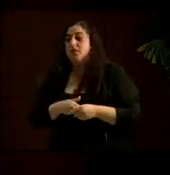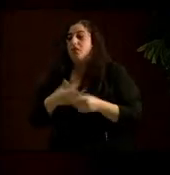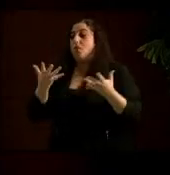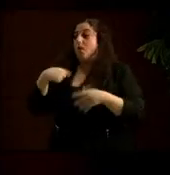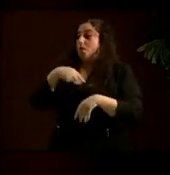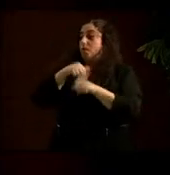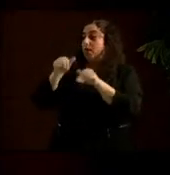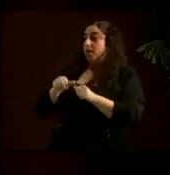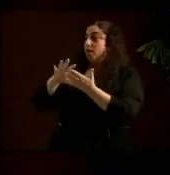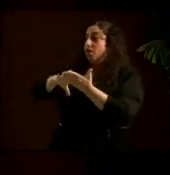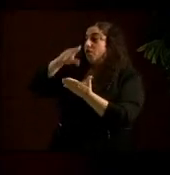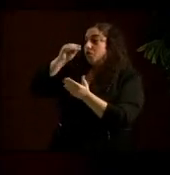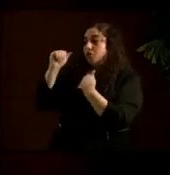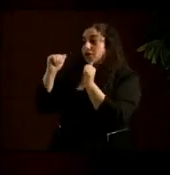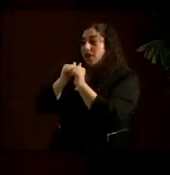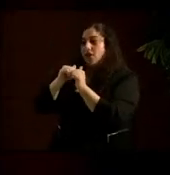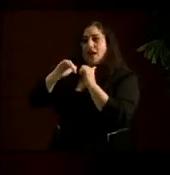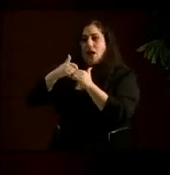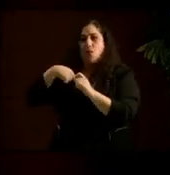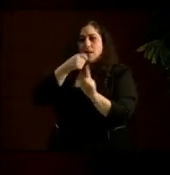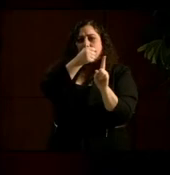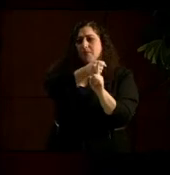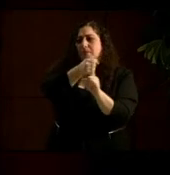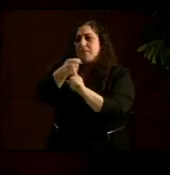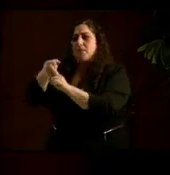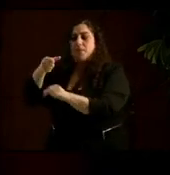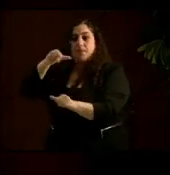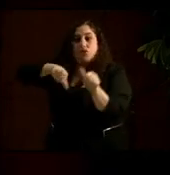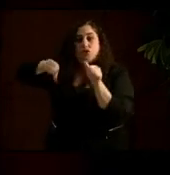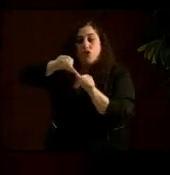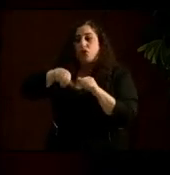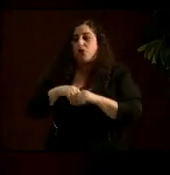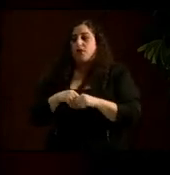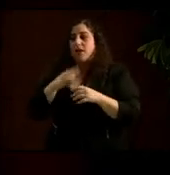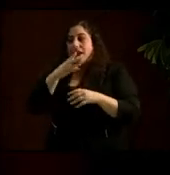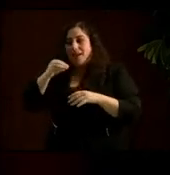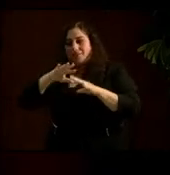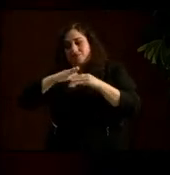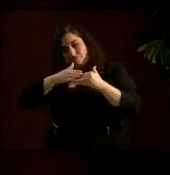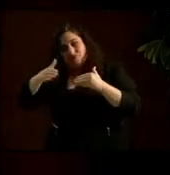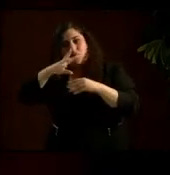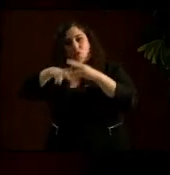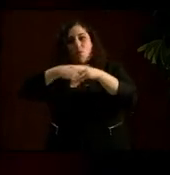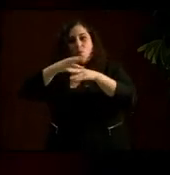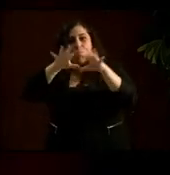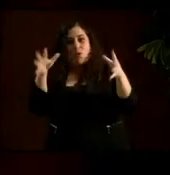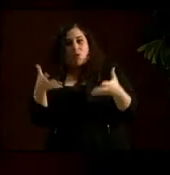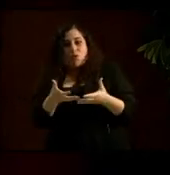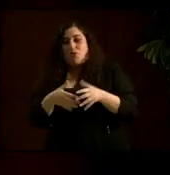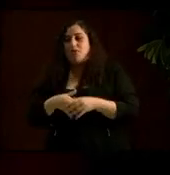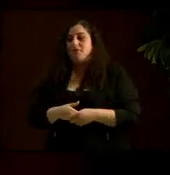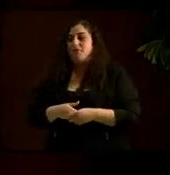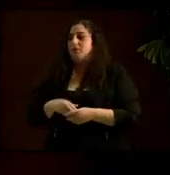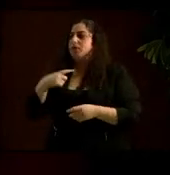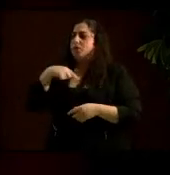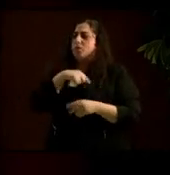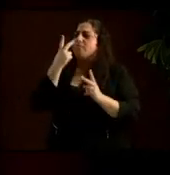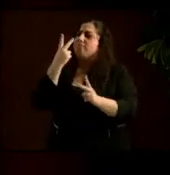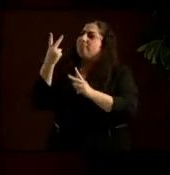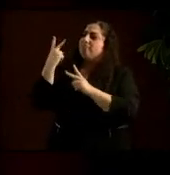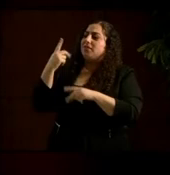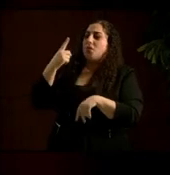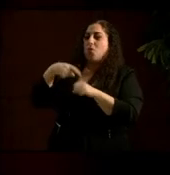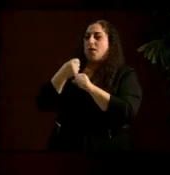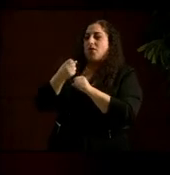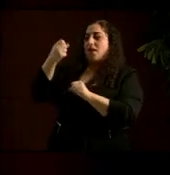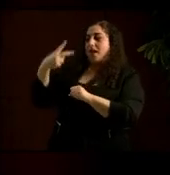of each other, the region, and the world. When I reflect on the last year and a half, I can honestly say that our